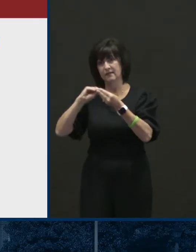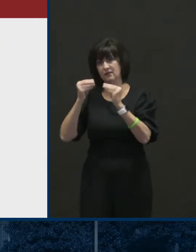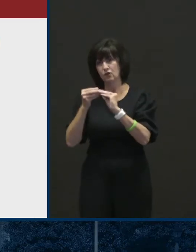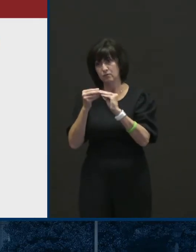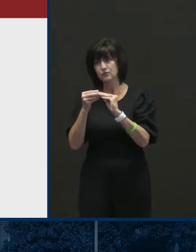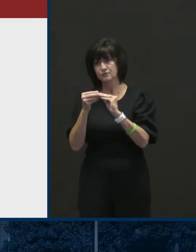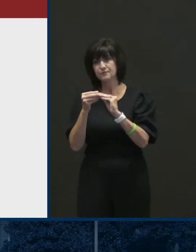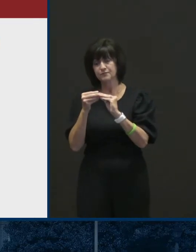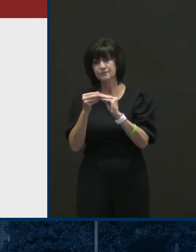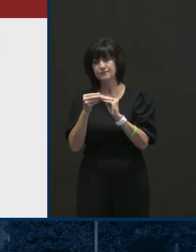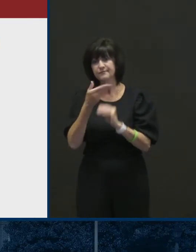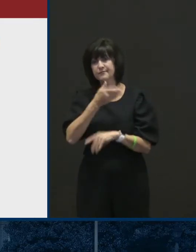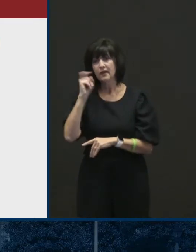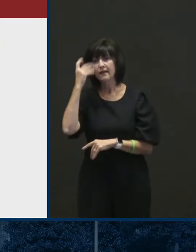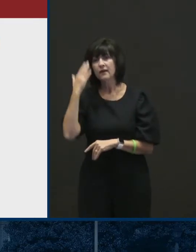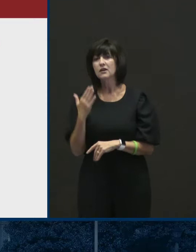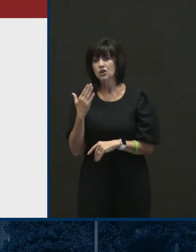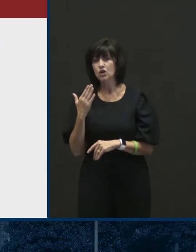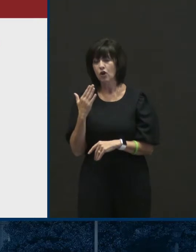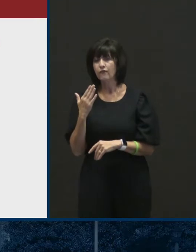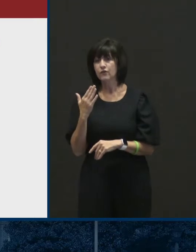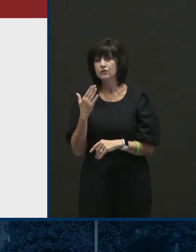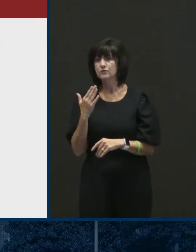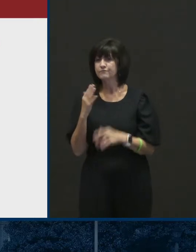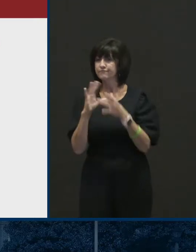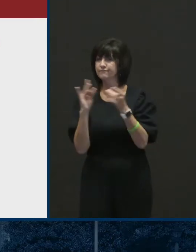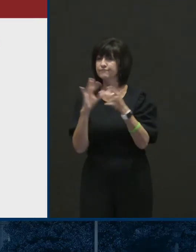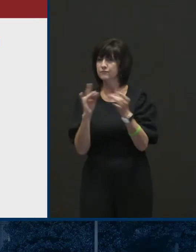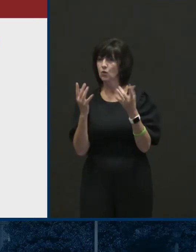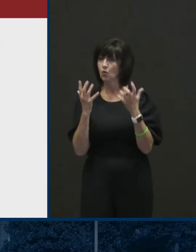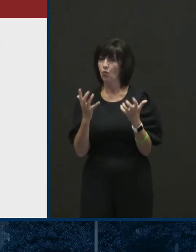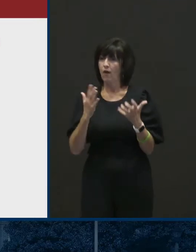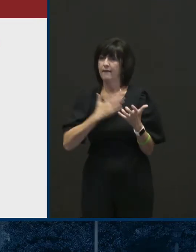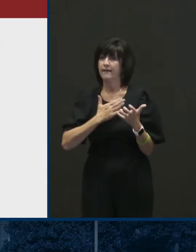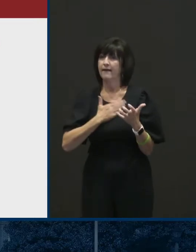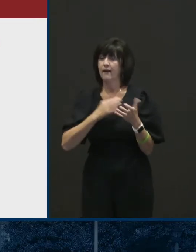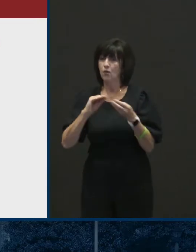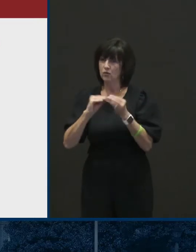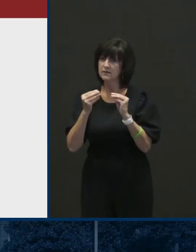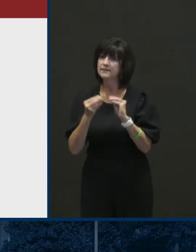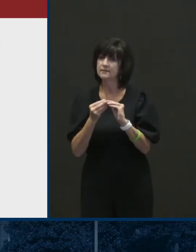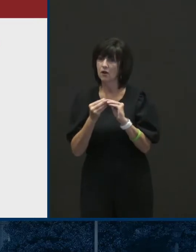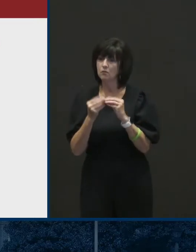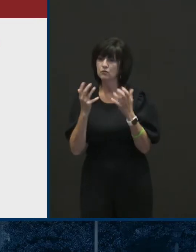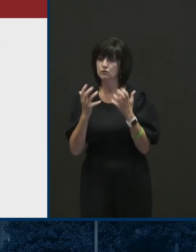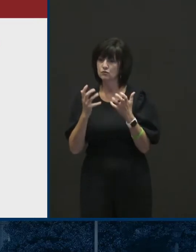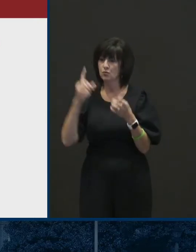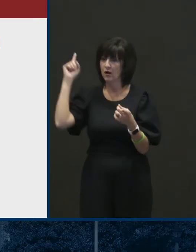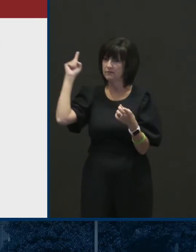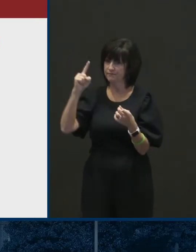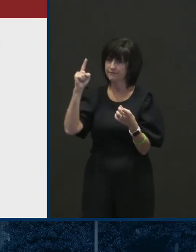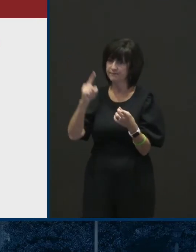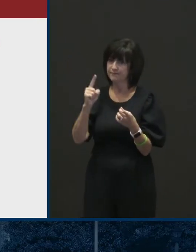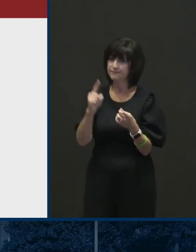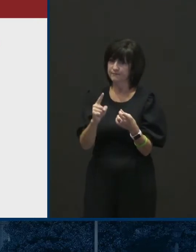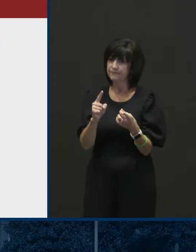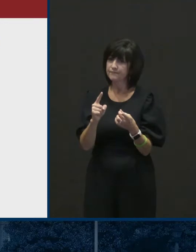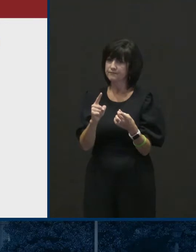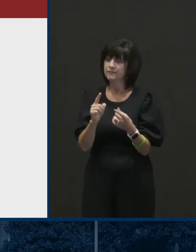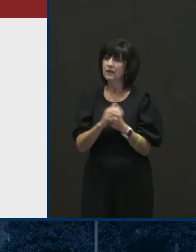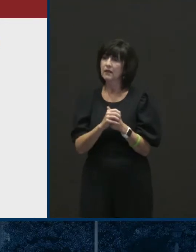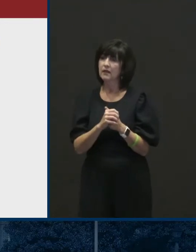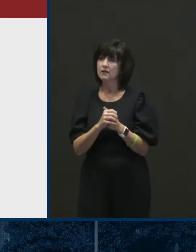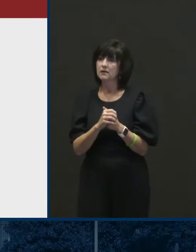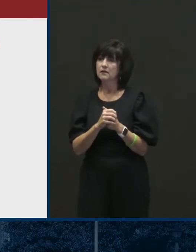we really want to push our numbers down. We want to push them down as much as we possibly can. When